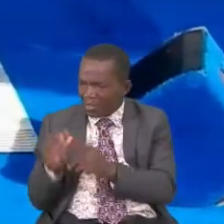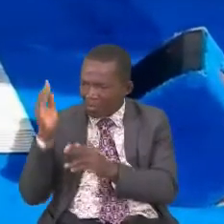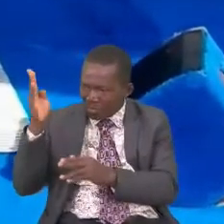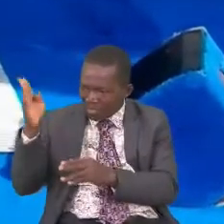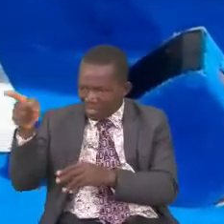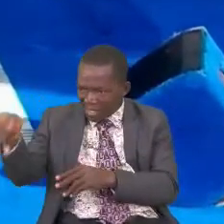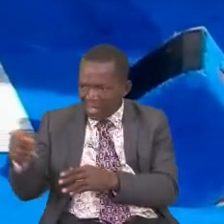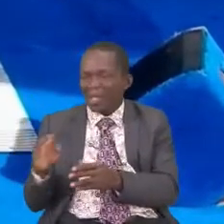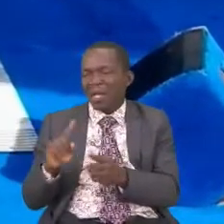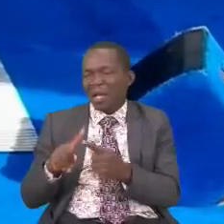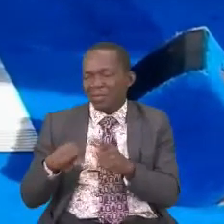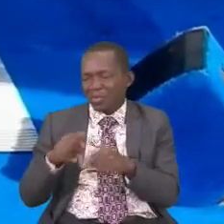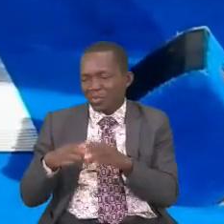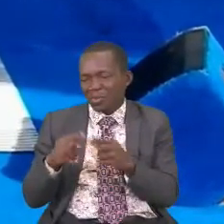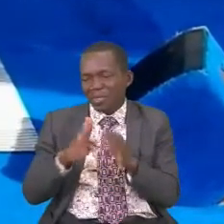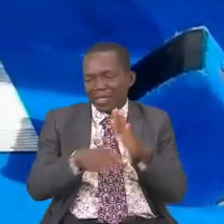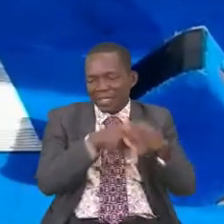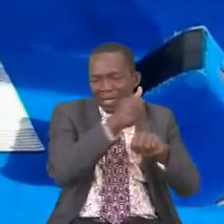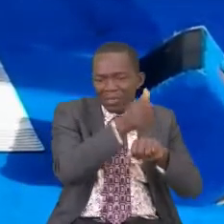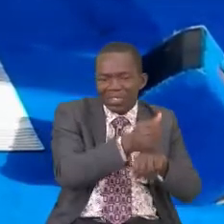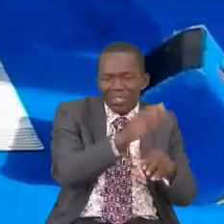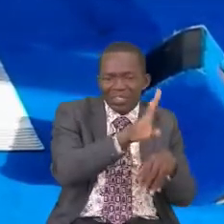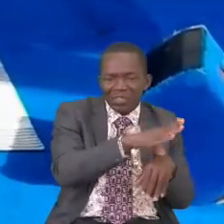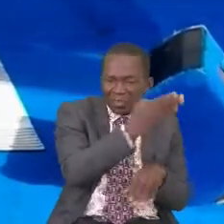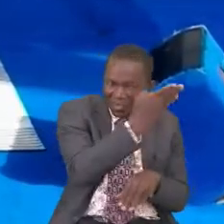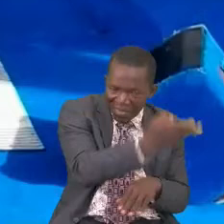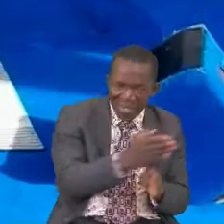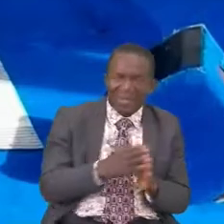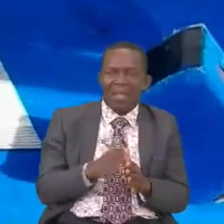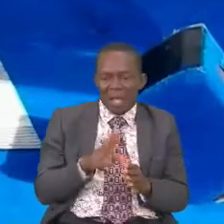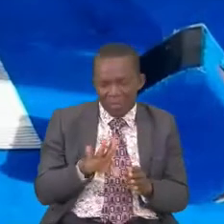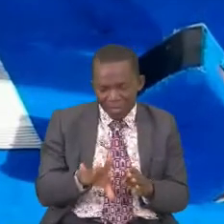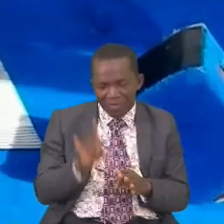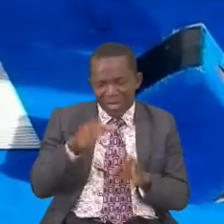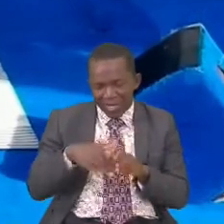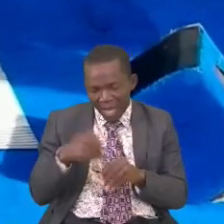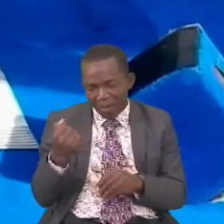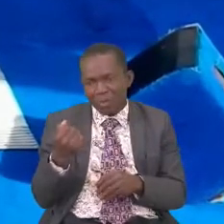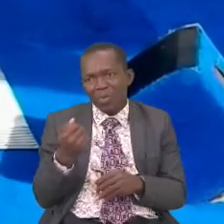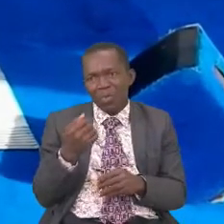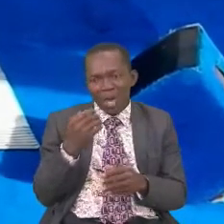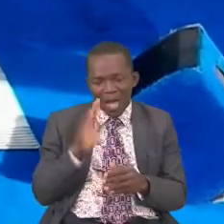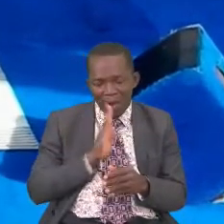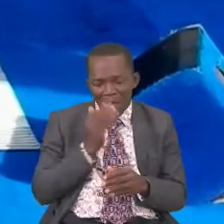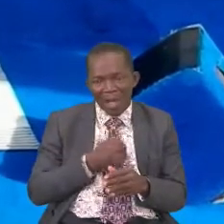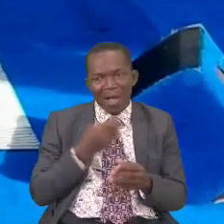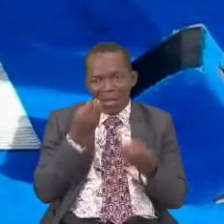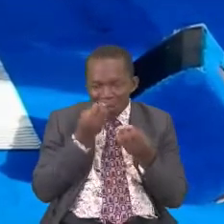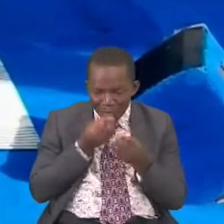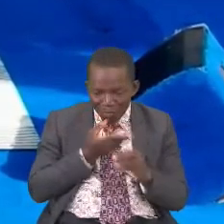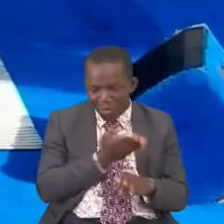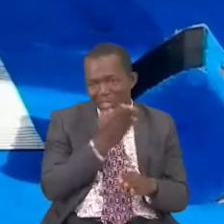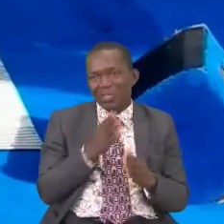there, I'm going to establish a church there. And then we begin to find out our information, and they say